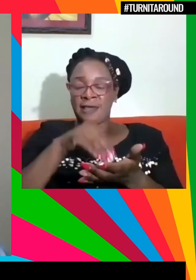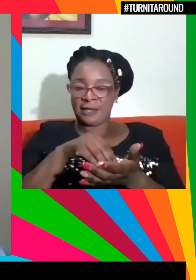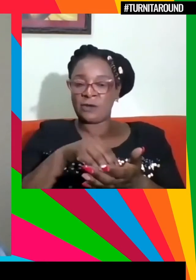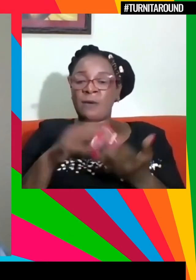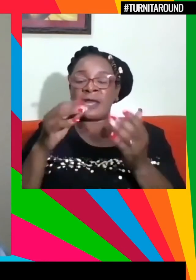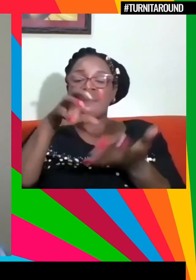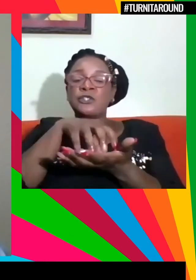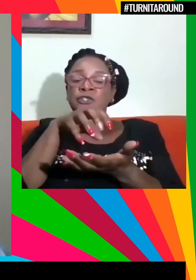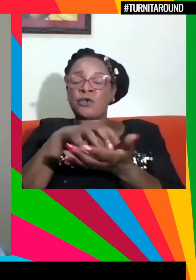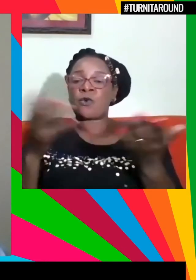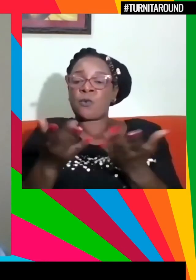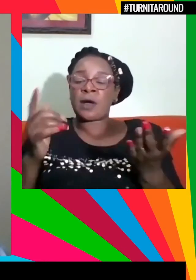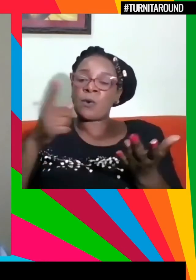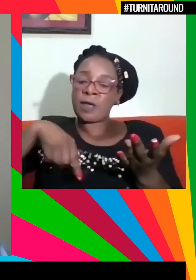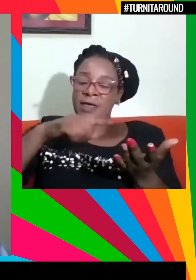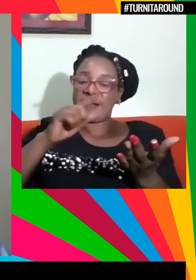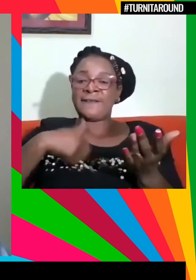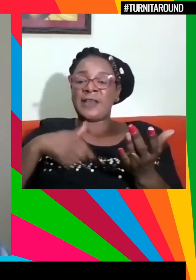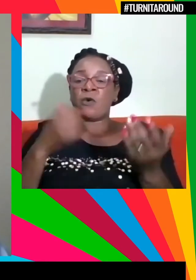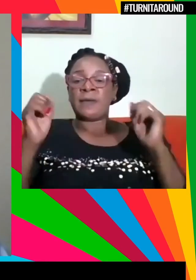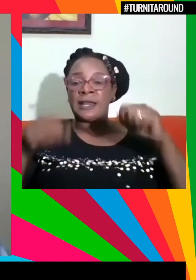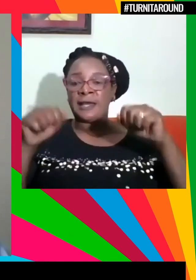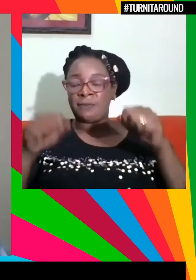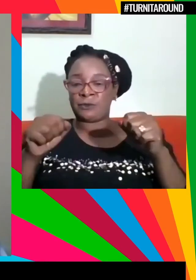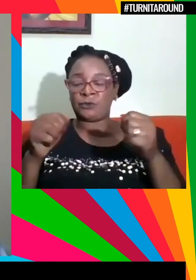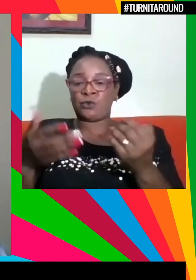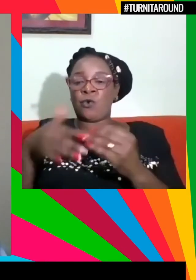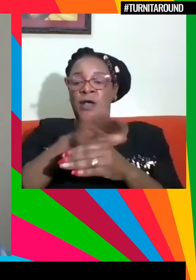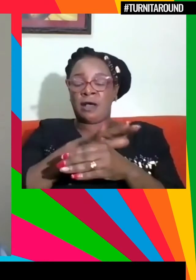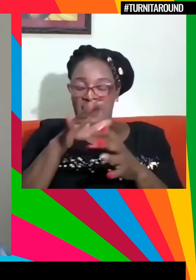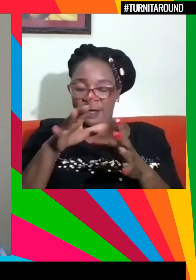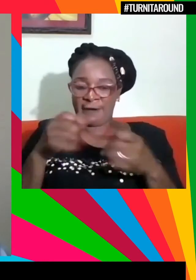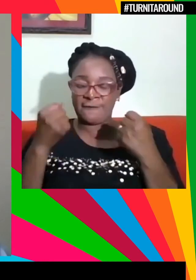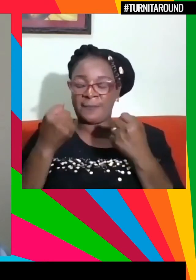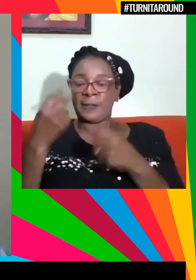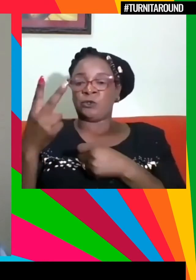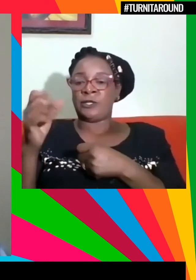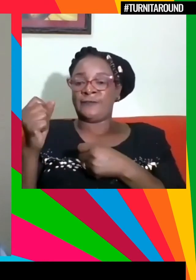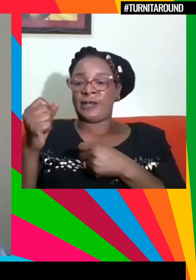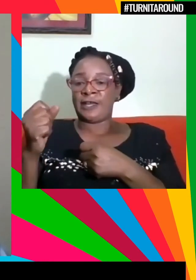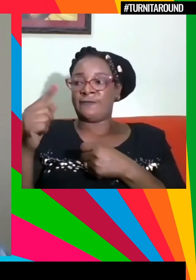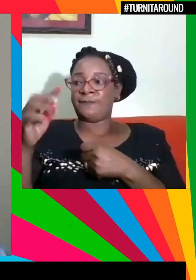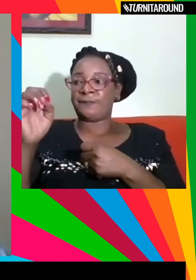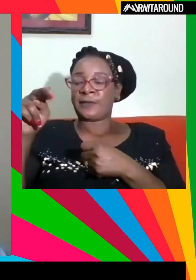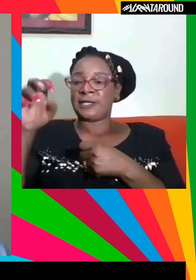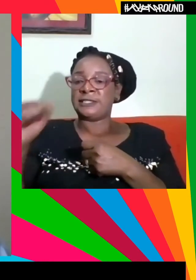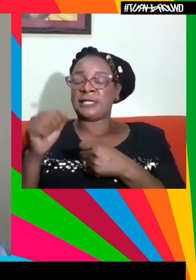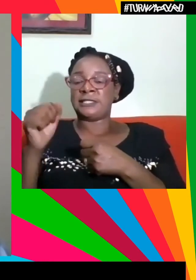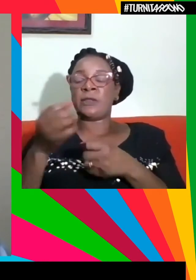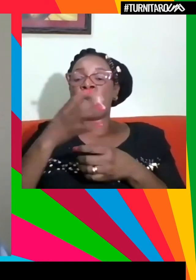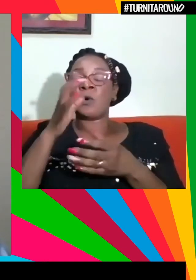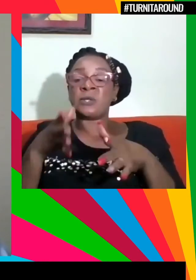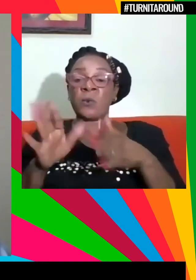position where we feel we've been able to recover 25 tons of plastic out of the waterways. And for